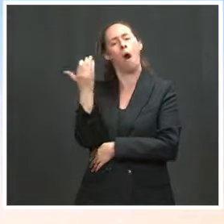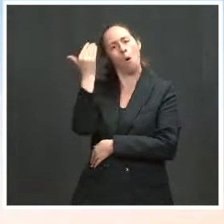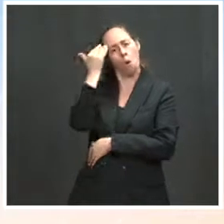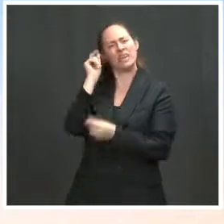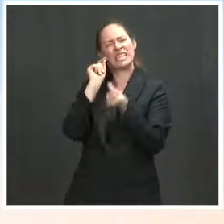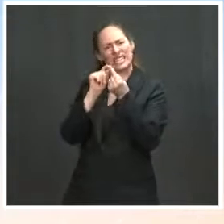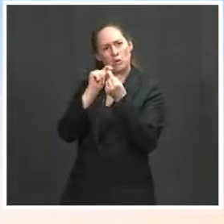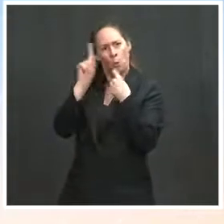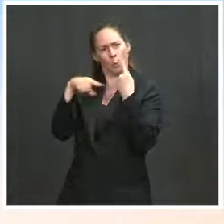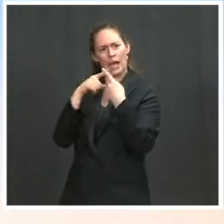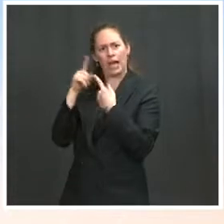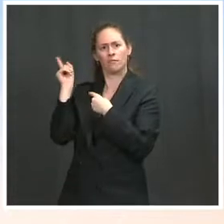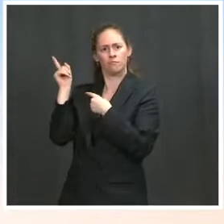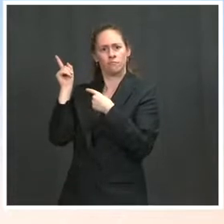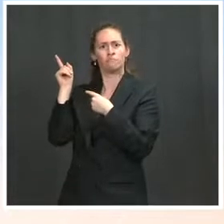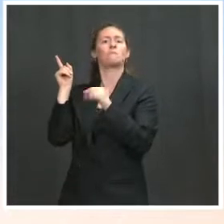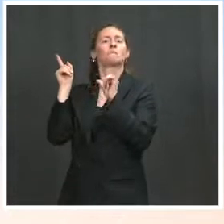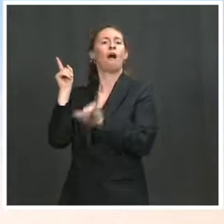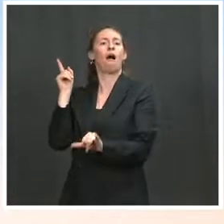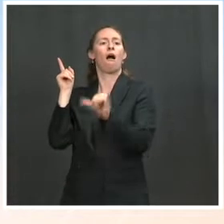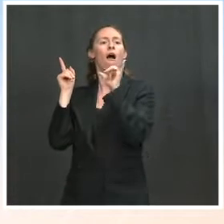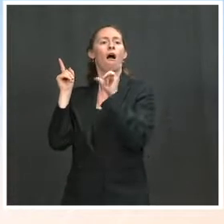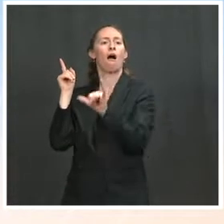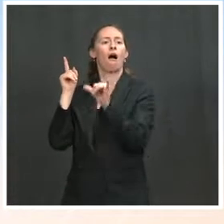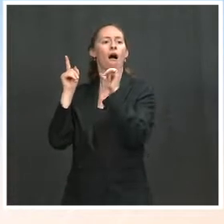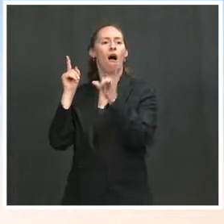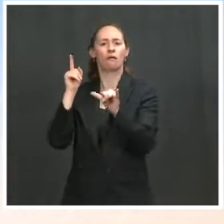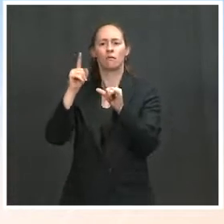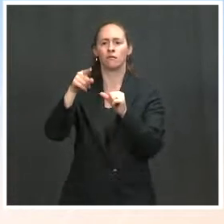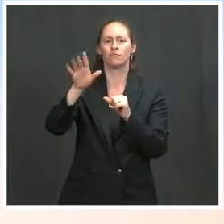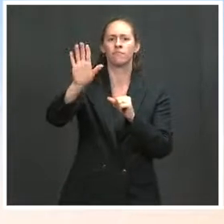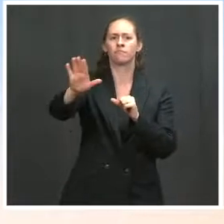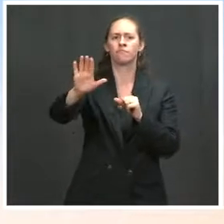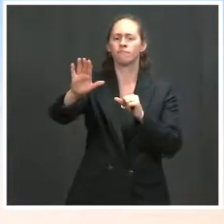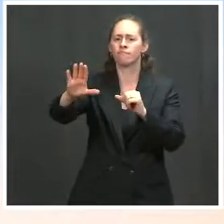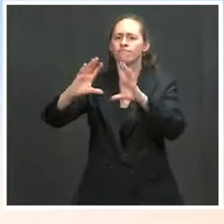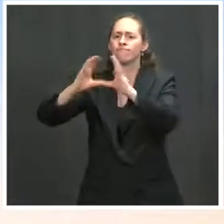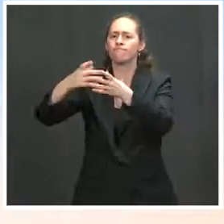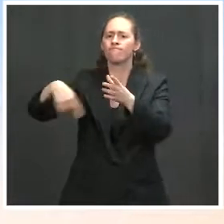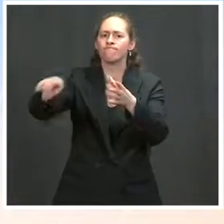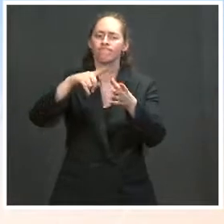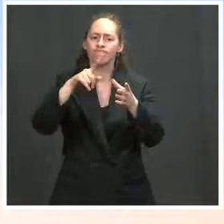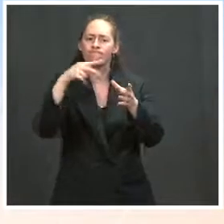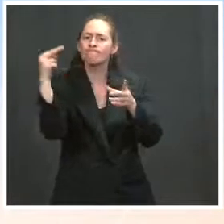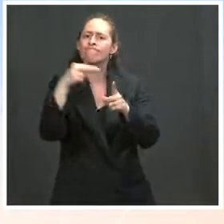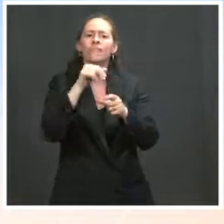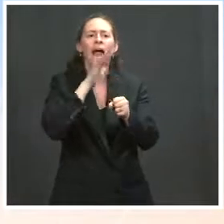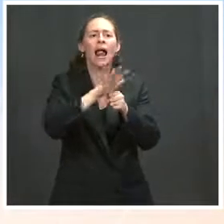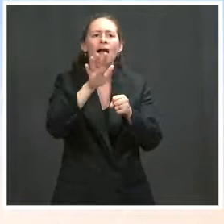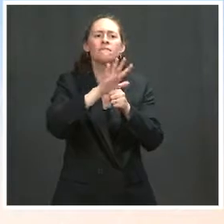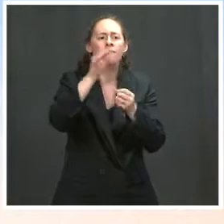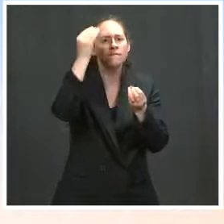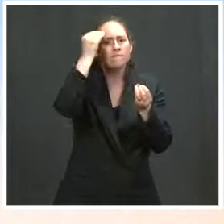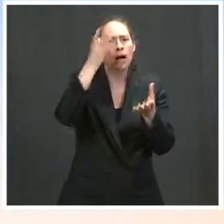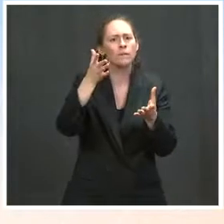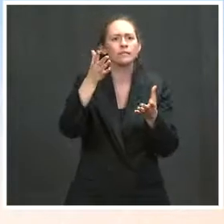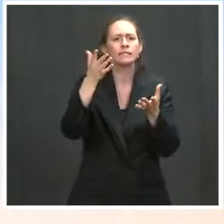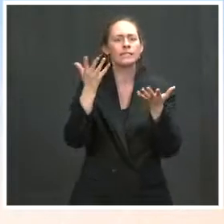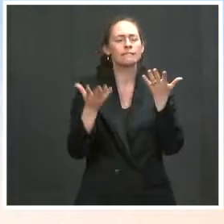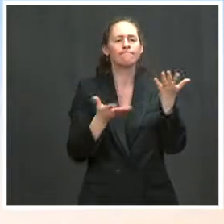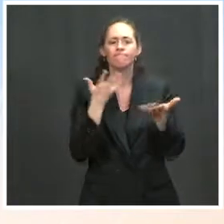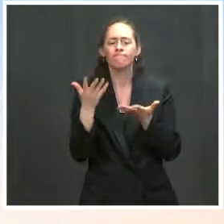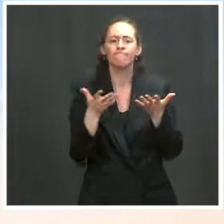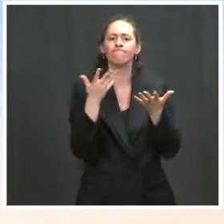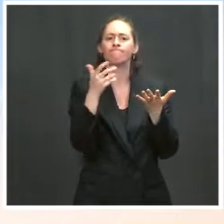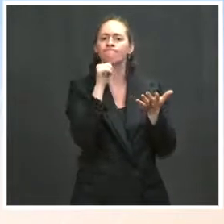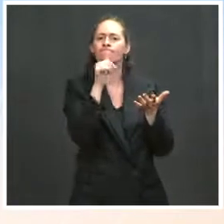the IC's current position, that they don't have enough information to say if it was the animal